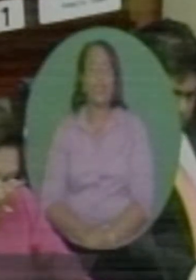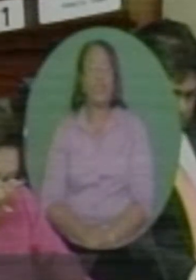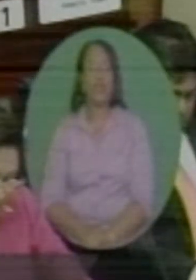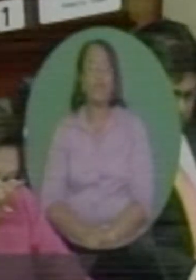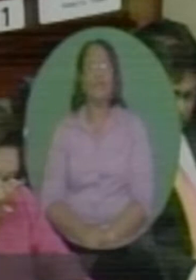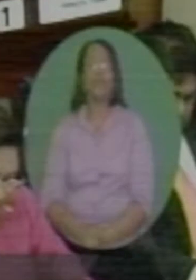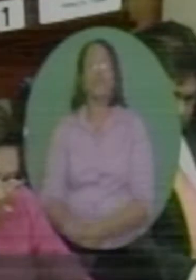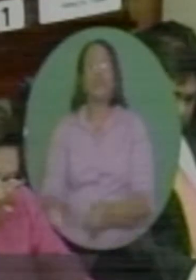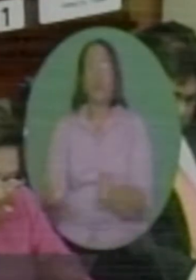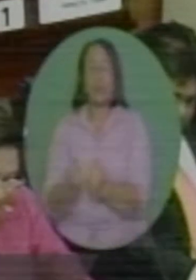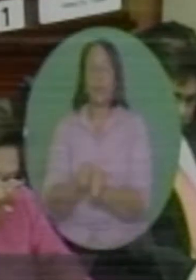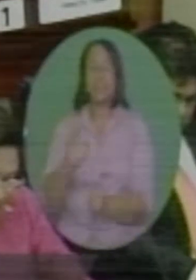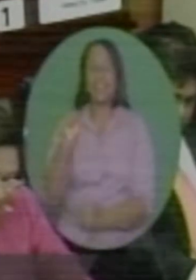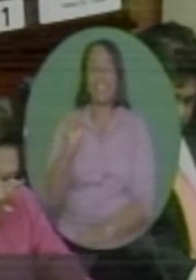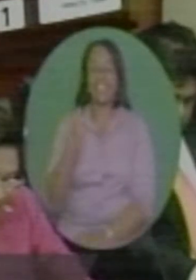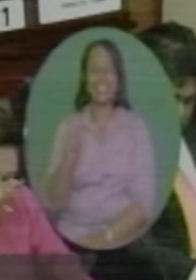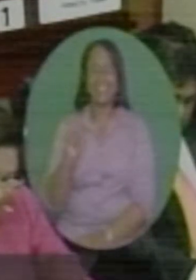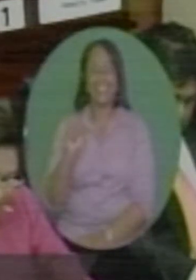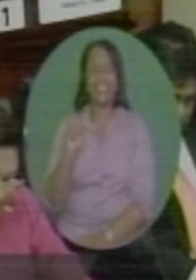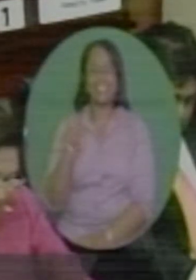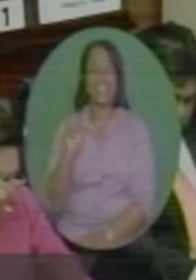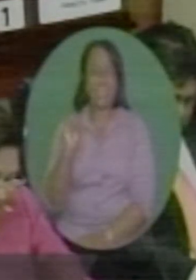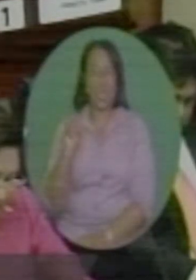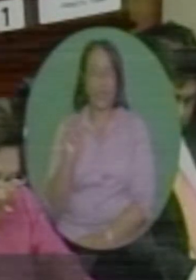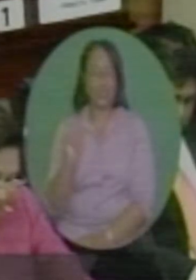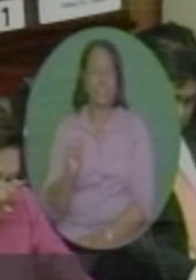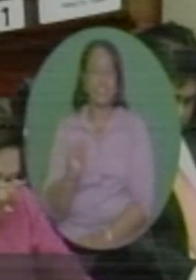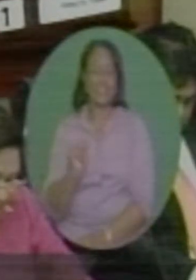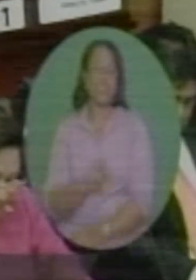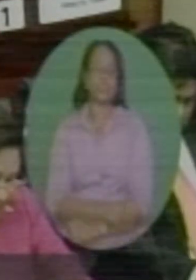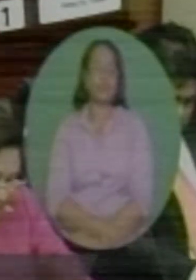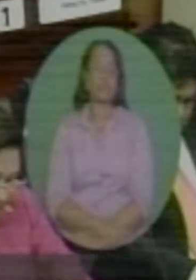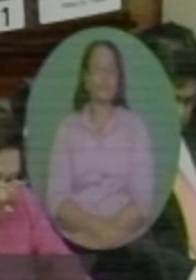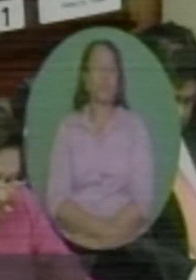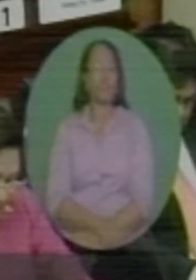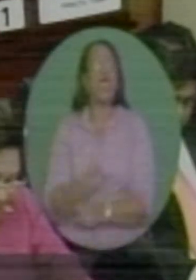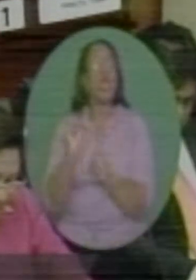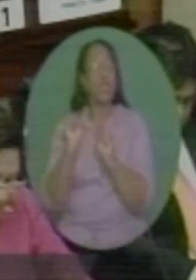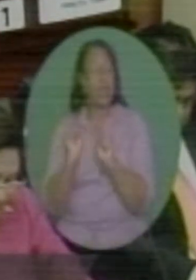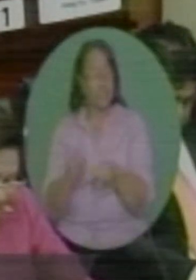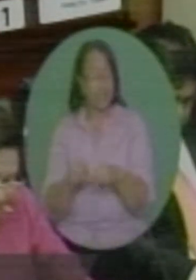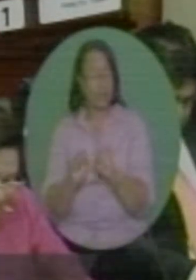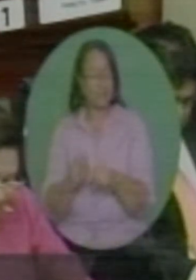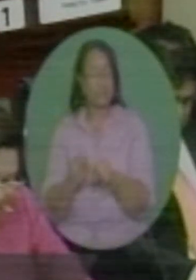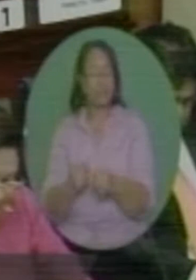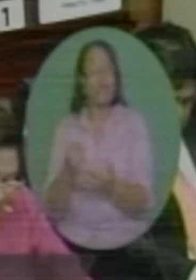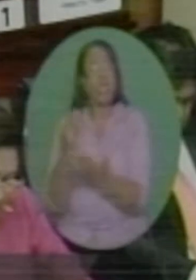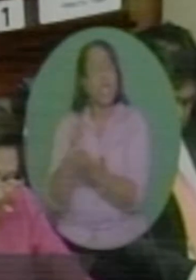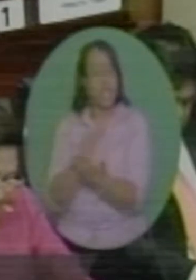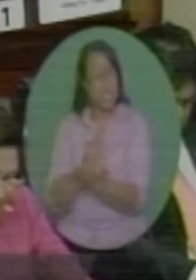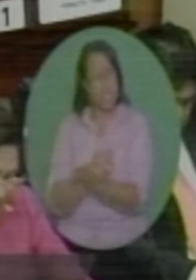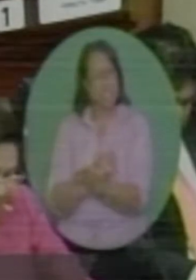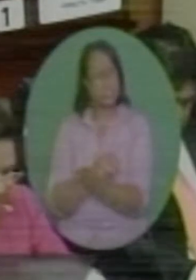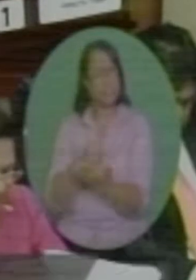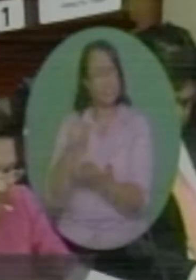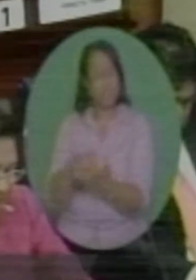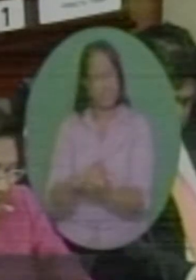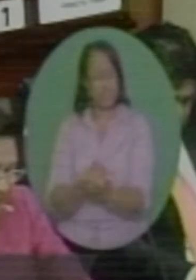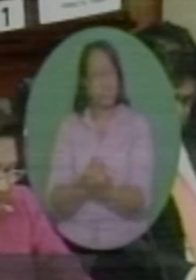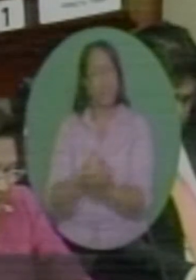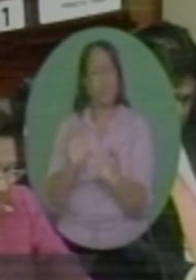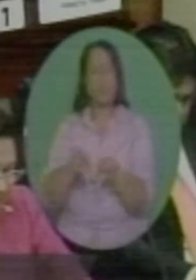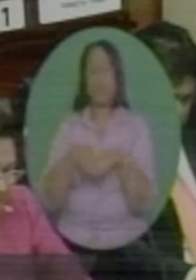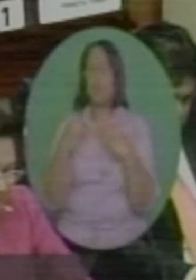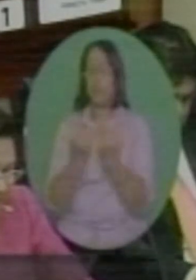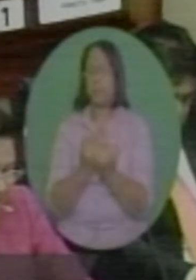remaining stations and the continuing conversion of vehicles. It is the intention to list this new company eventually on